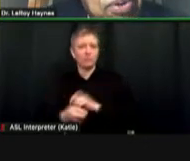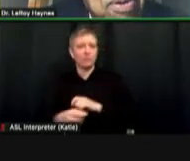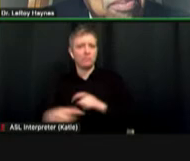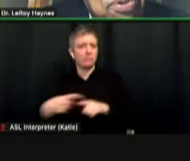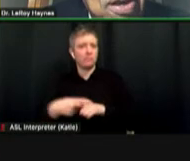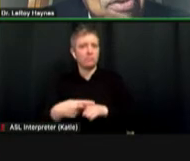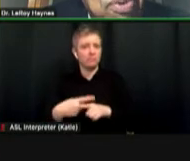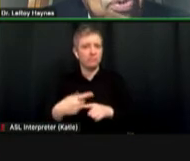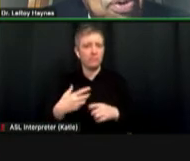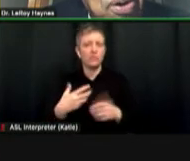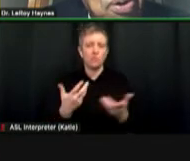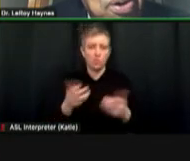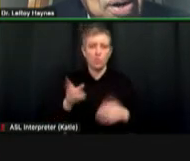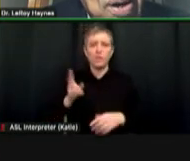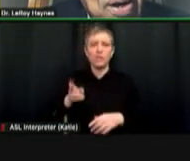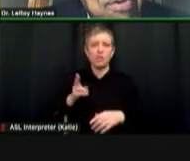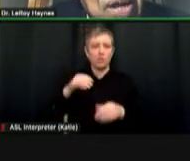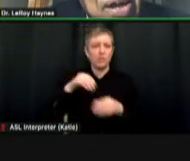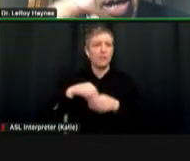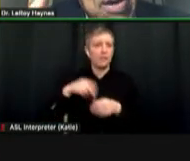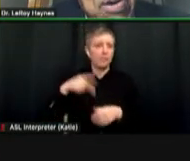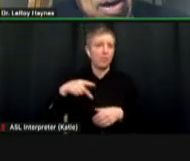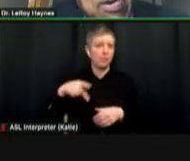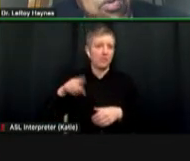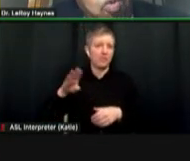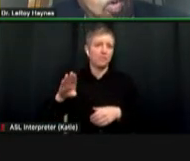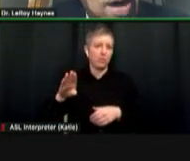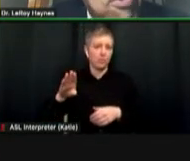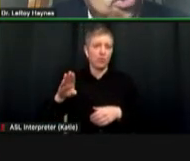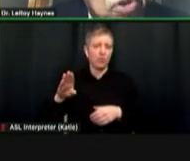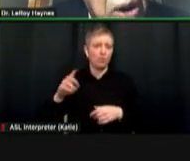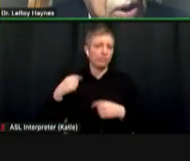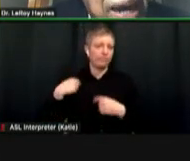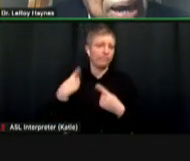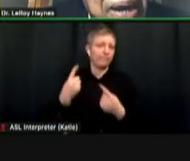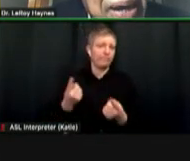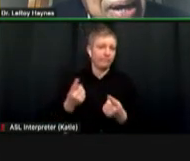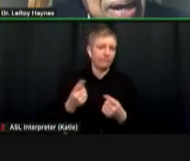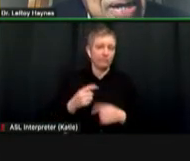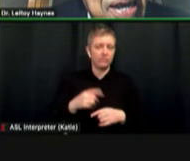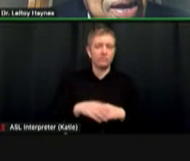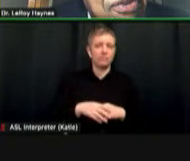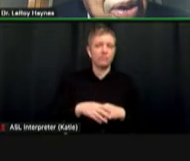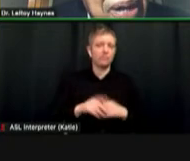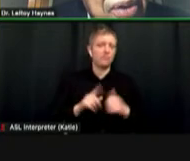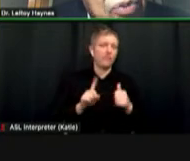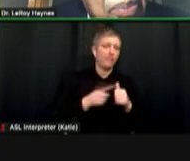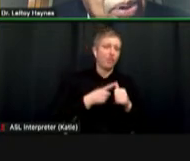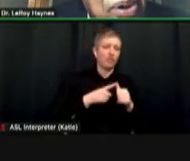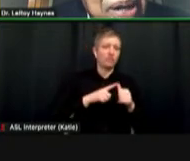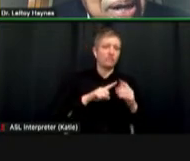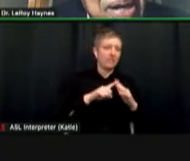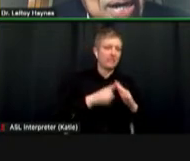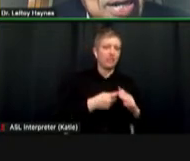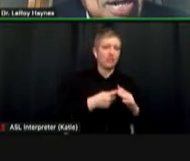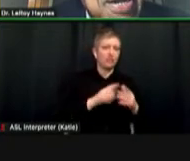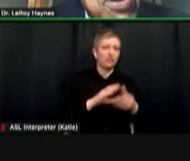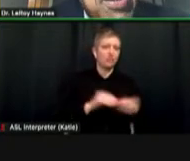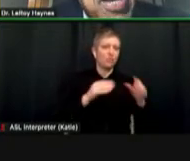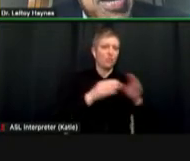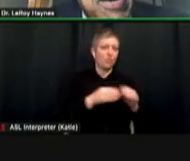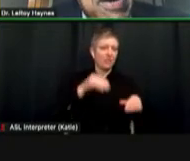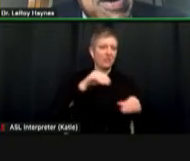the Portland Police Bureau of telling one story in the incident report and